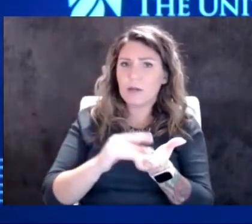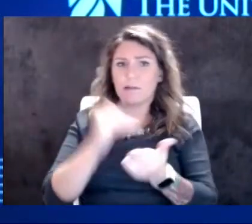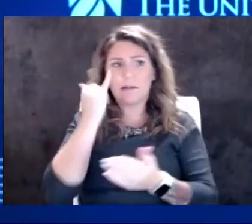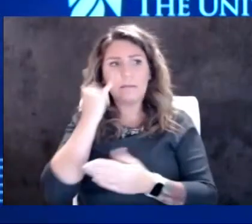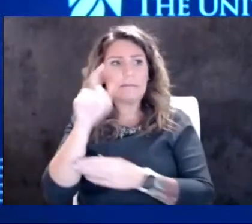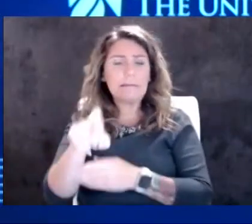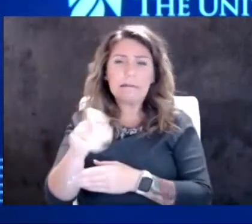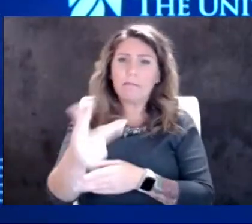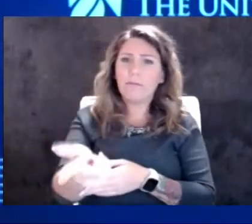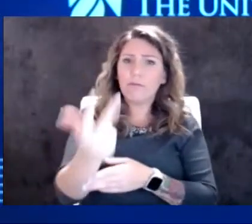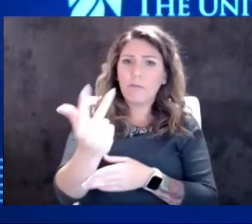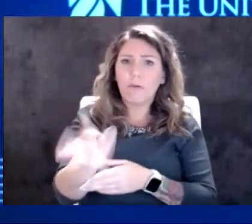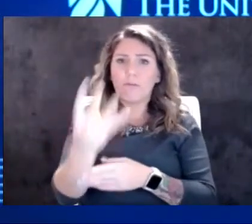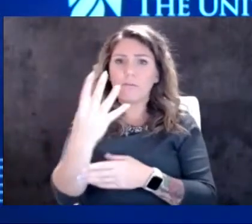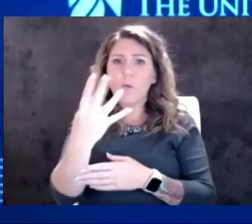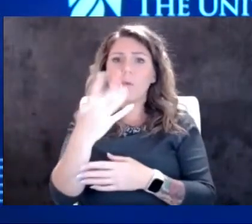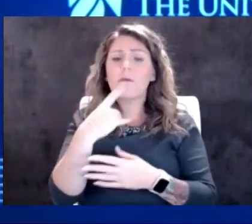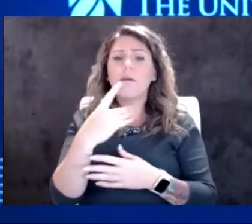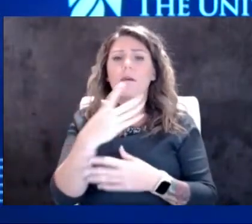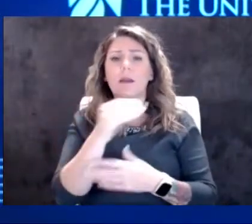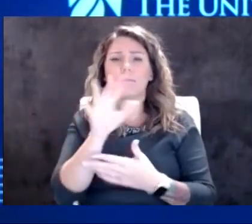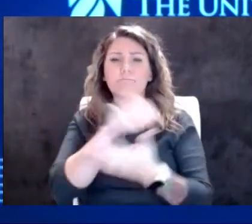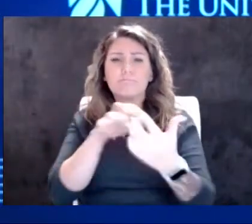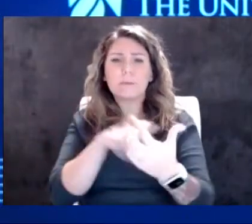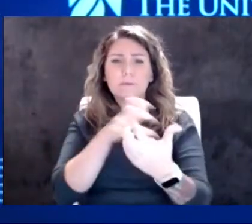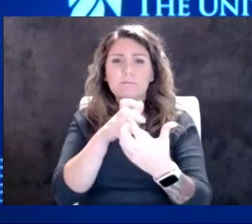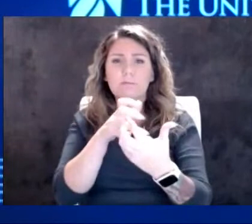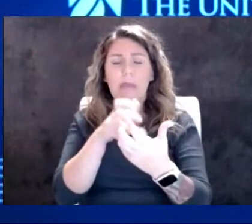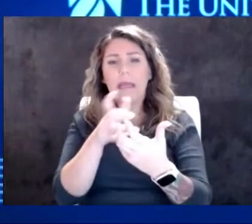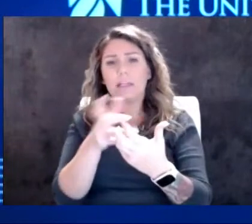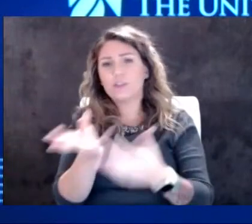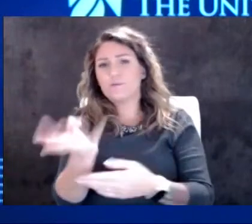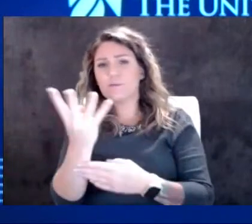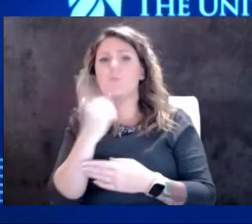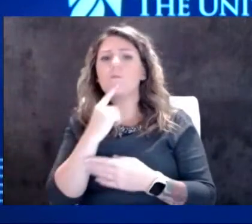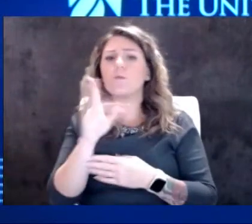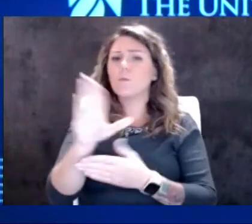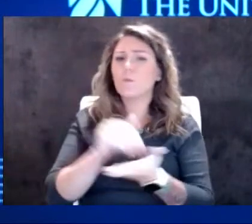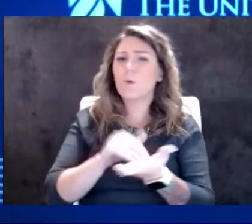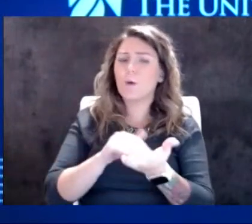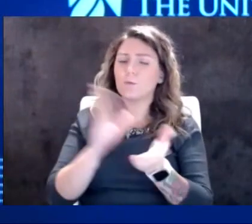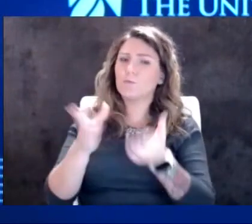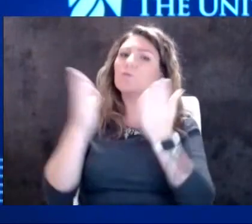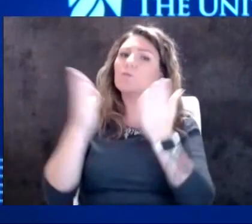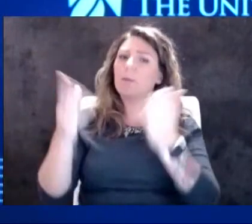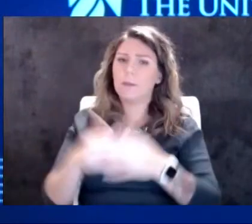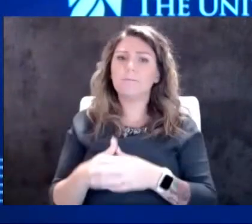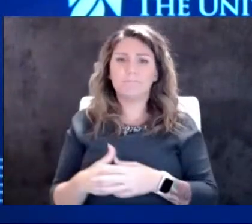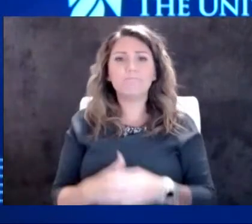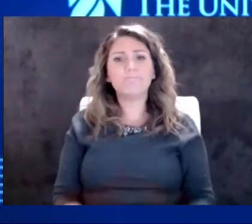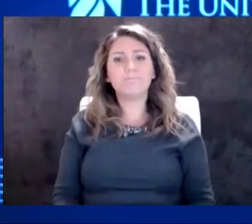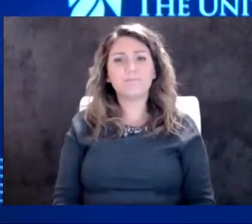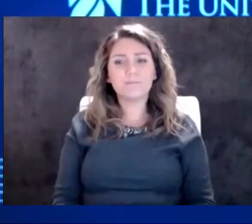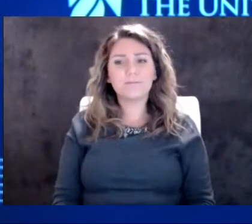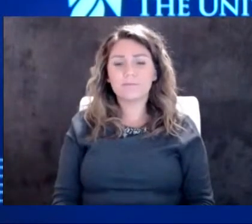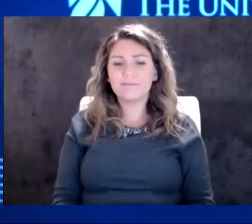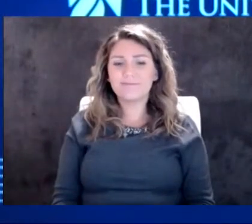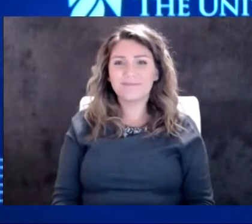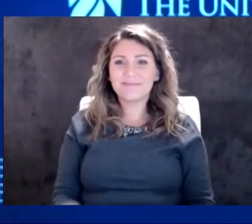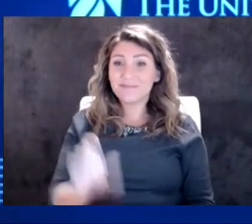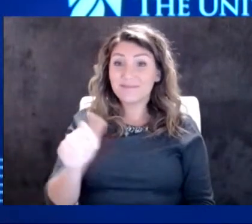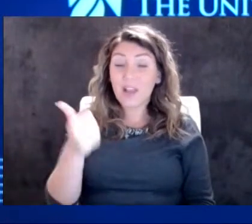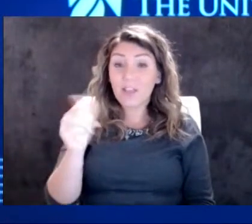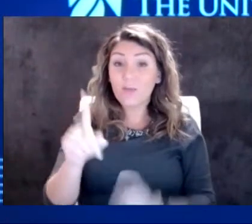by the way, you're going to mix and match those 3 and 4 if you want to as well. And your physician will have some recommendations for you about that. Other questions? And just